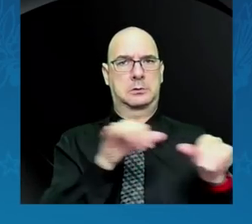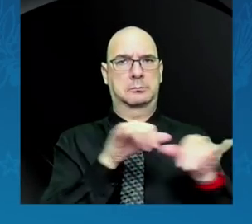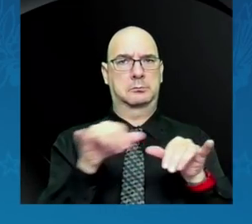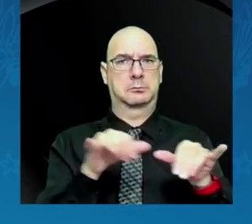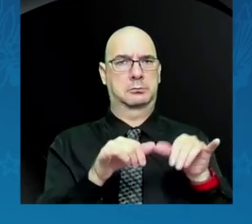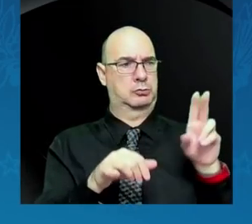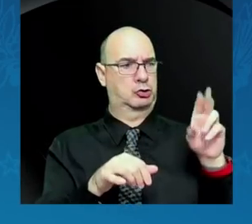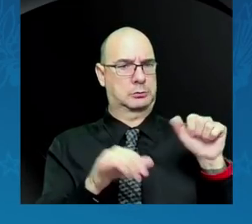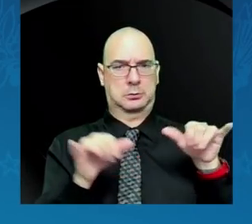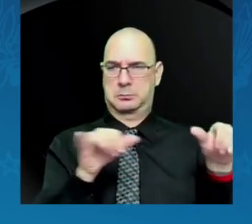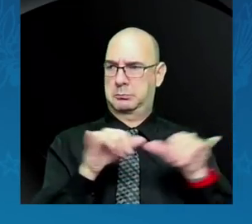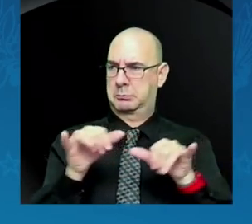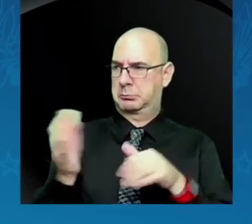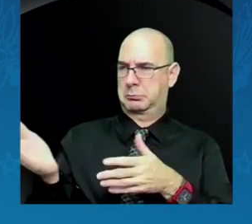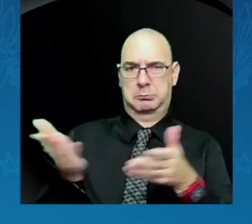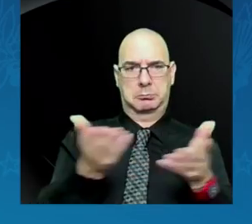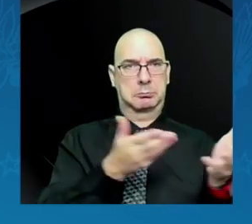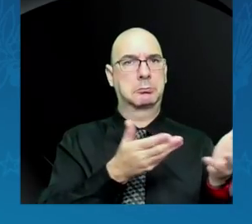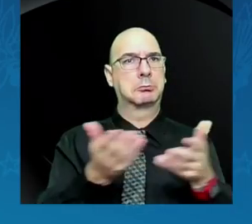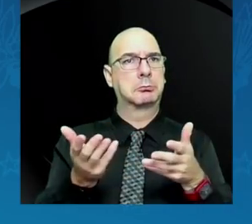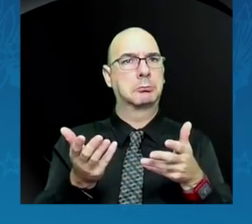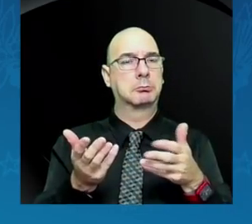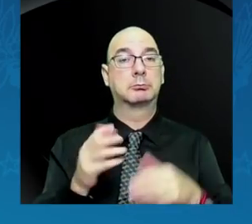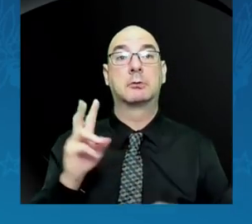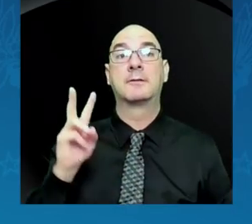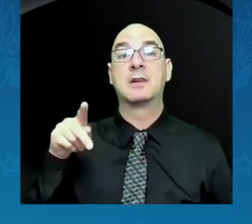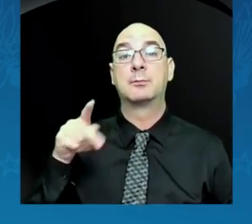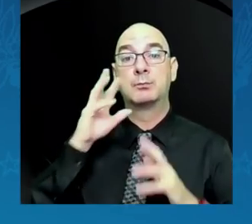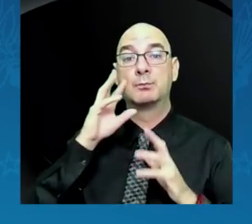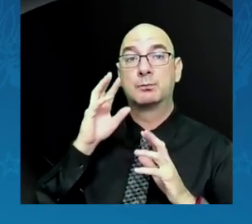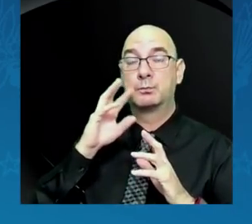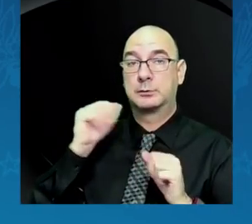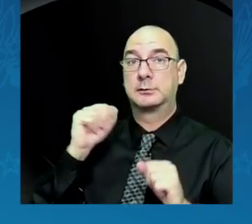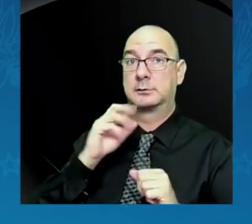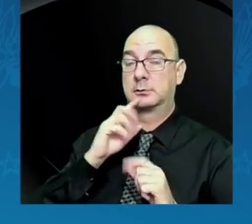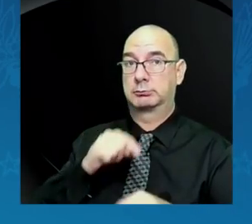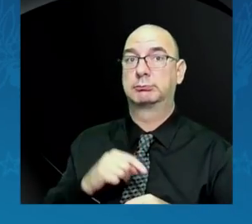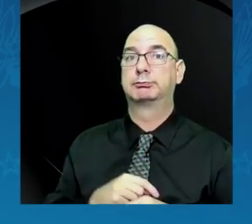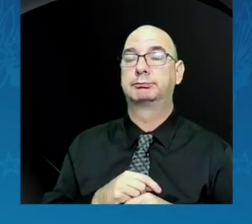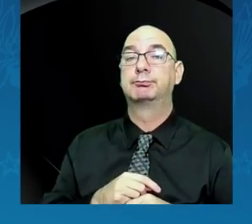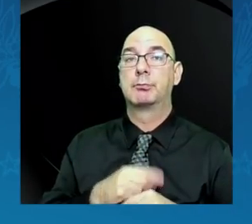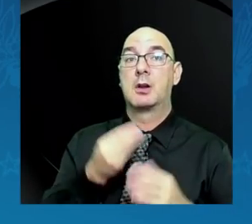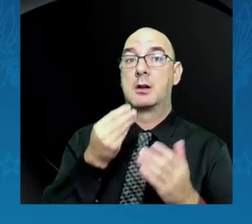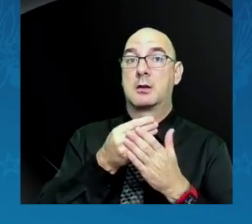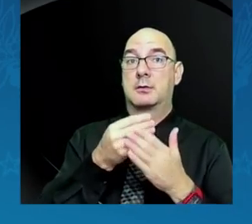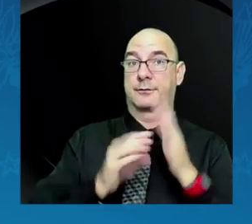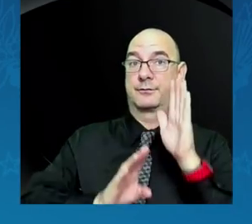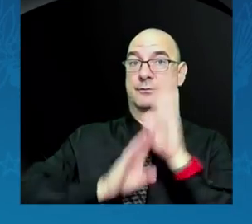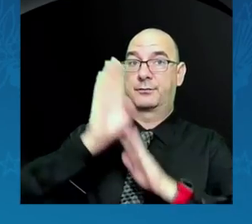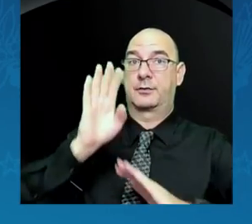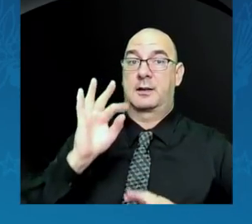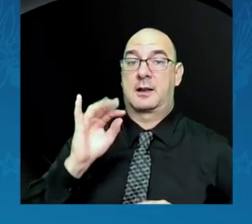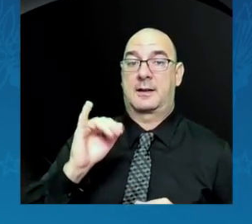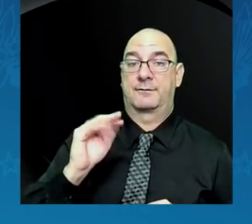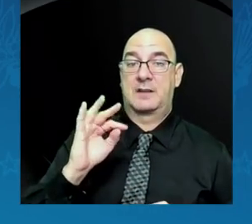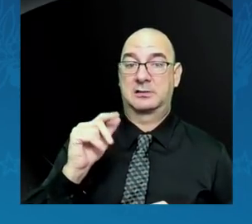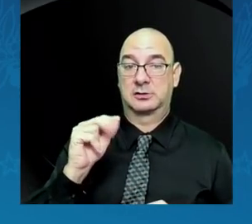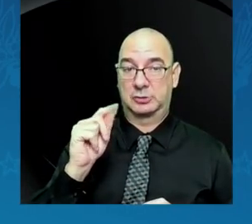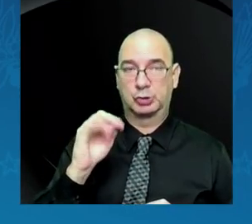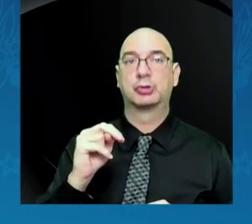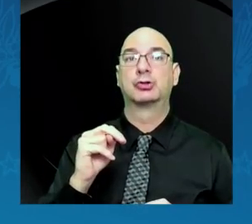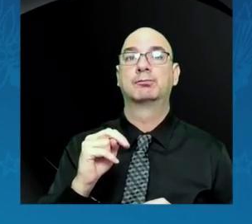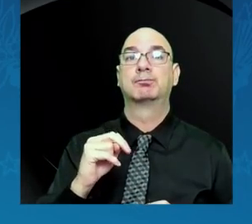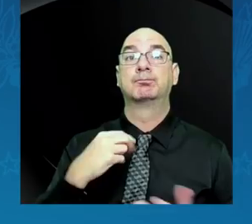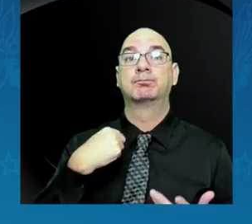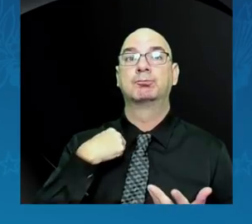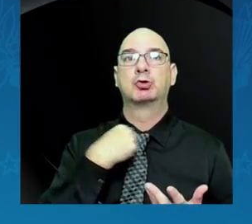So on the inflation piece, we, as I said